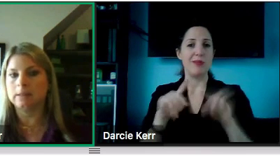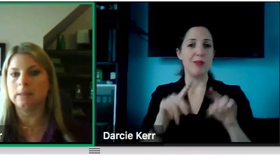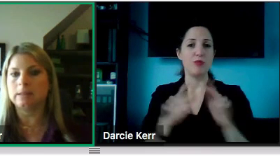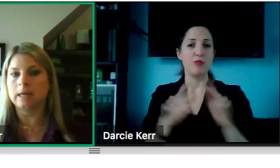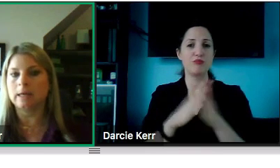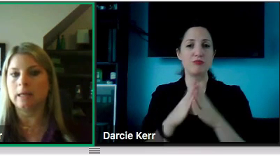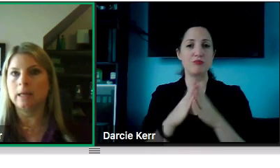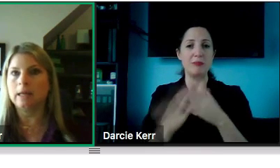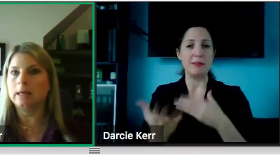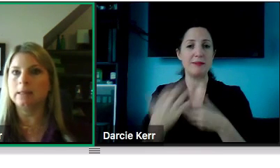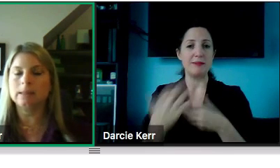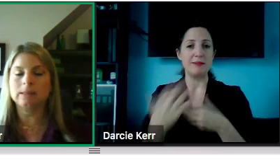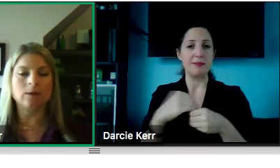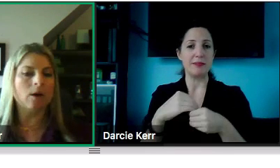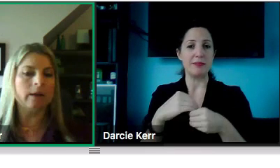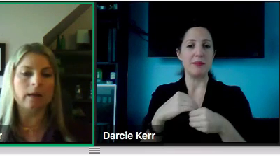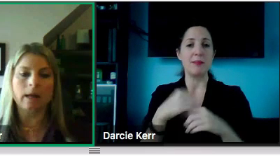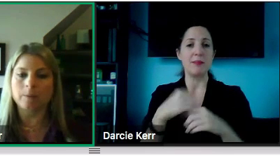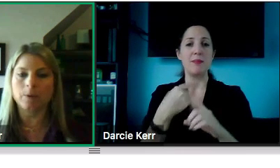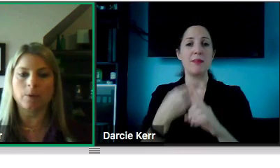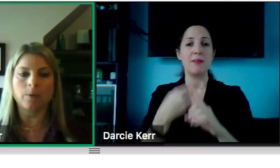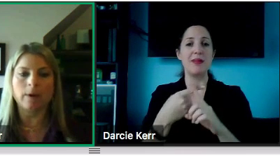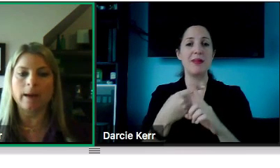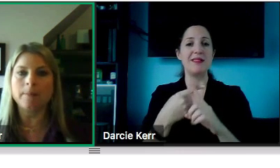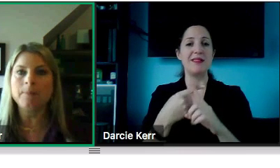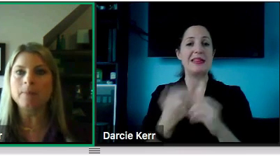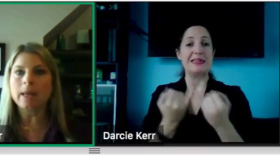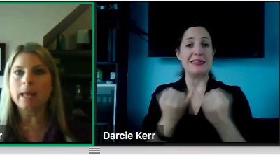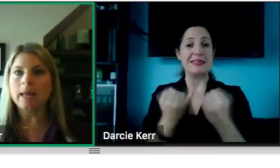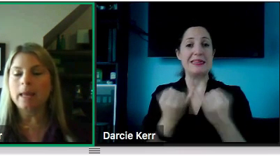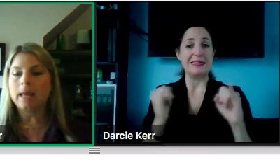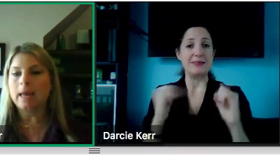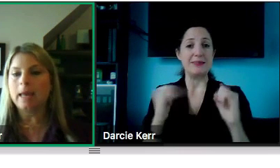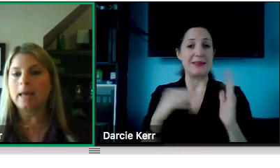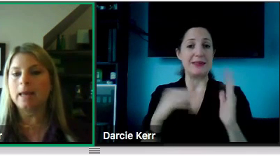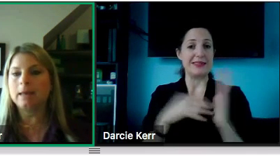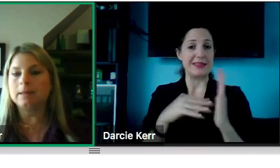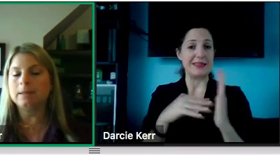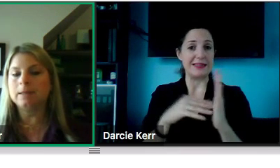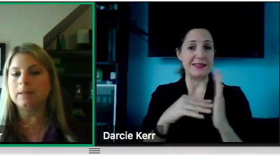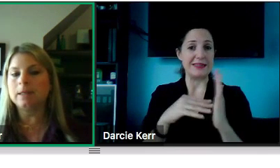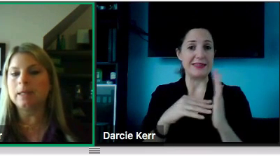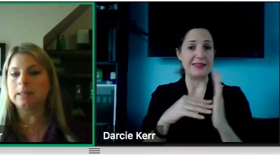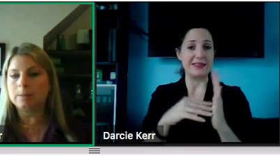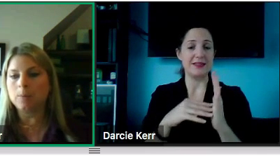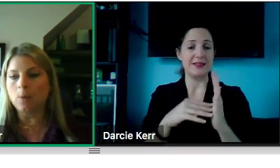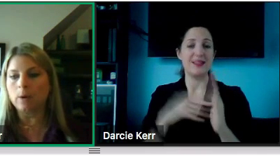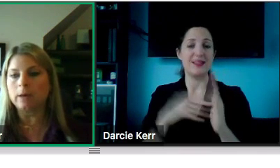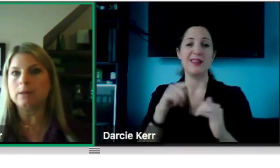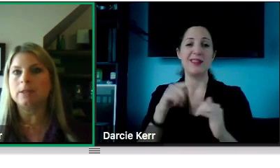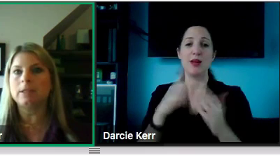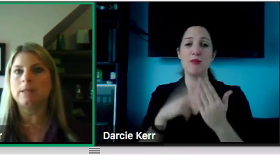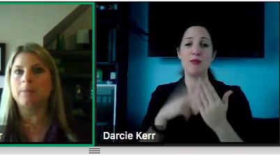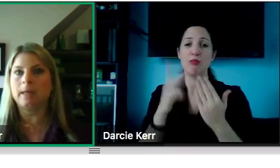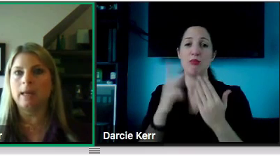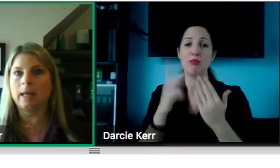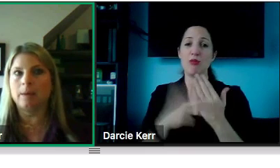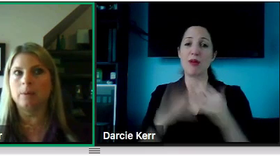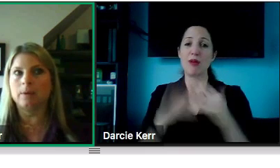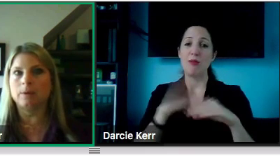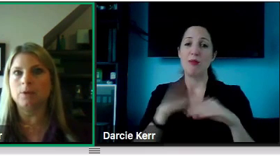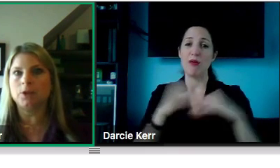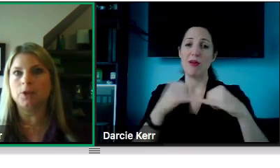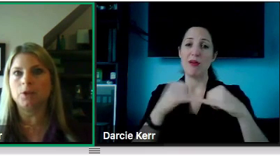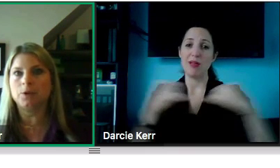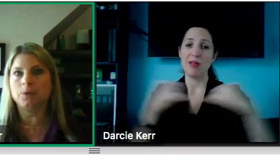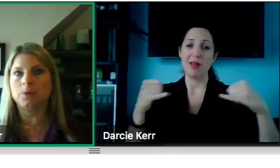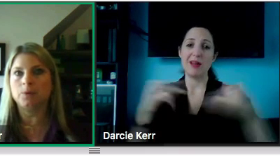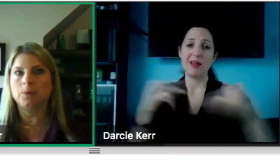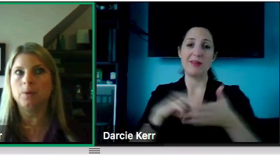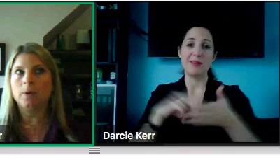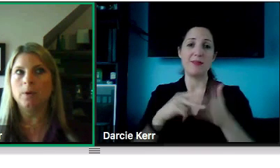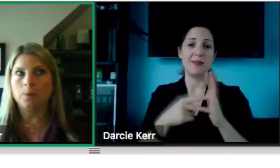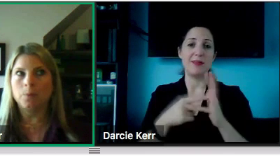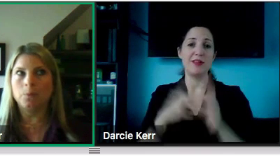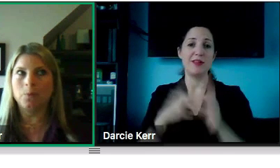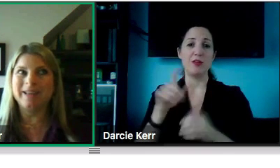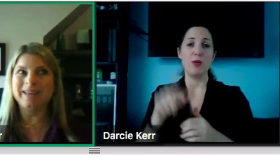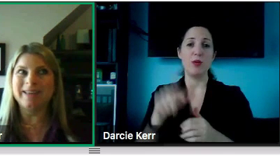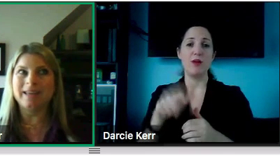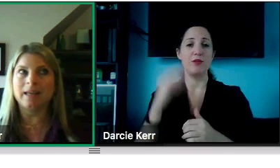independent study. It is an online program, and it's important to be able